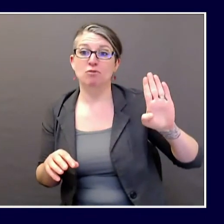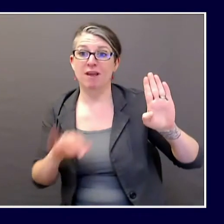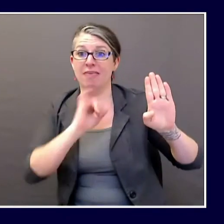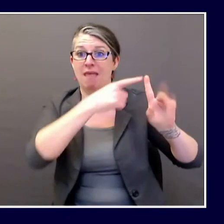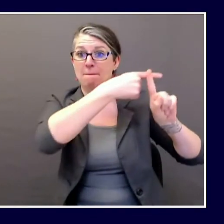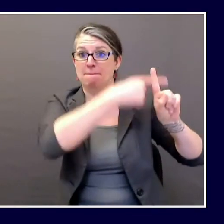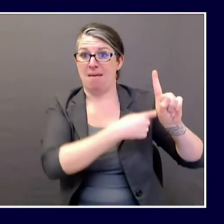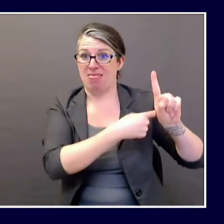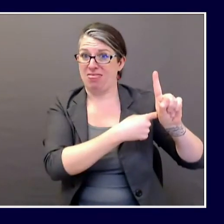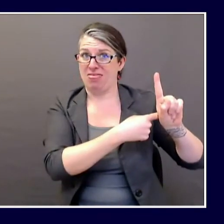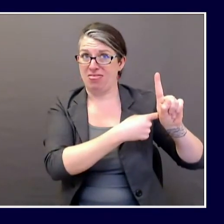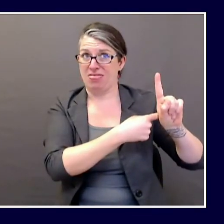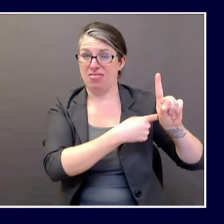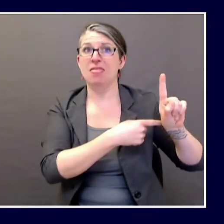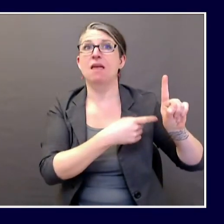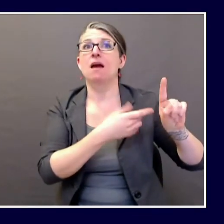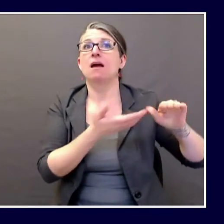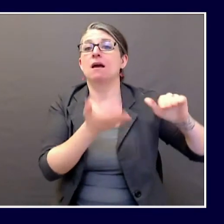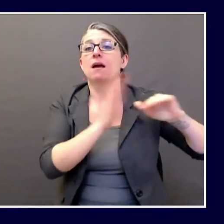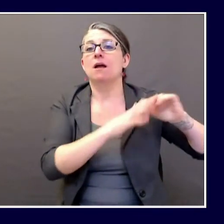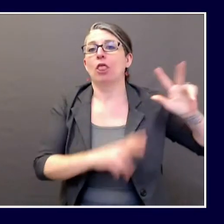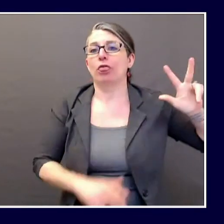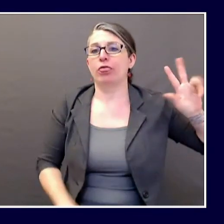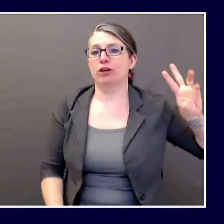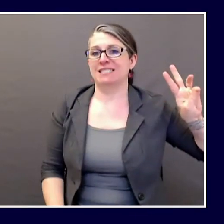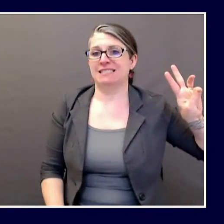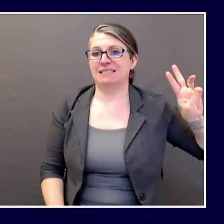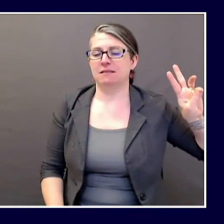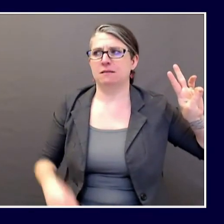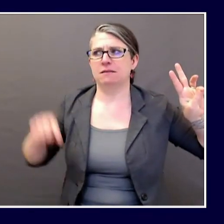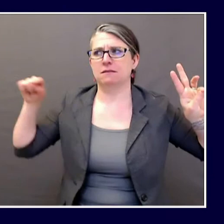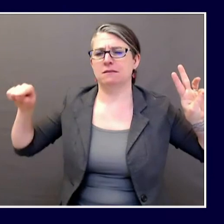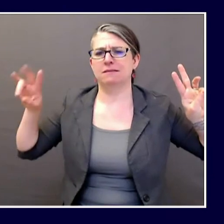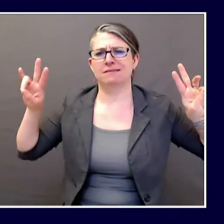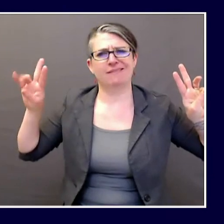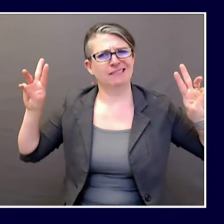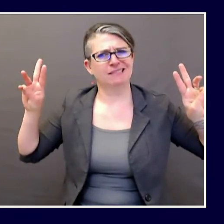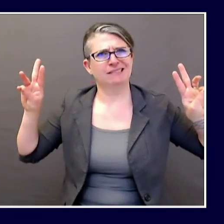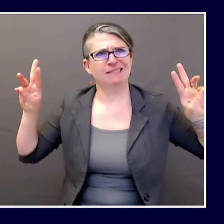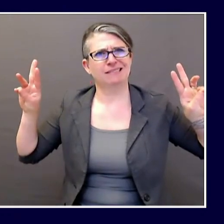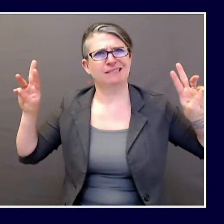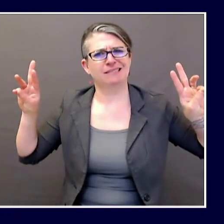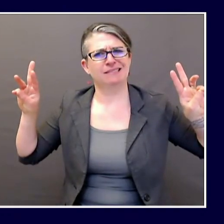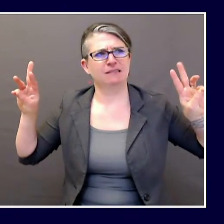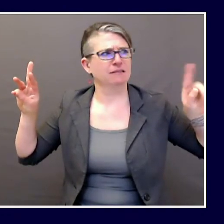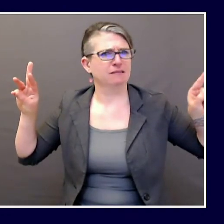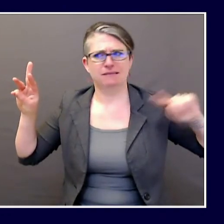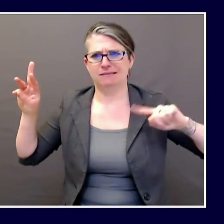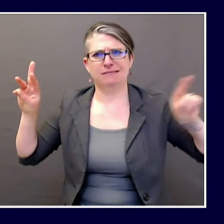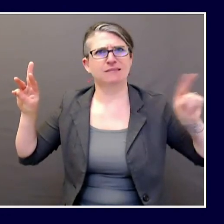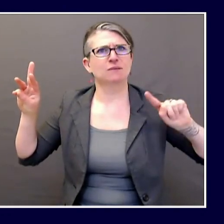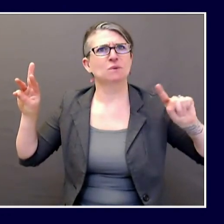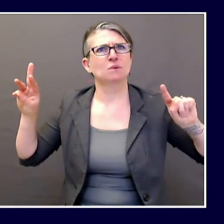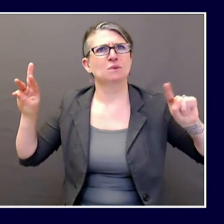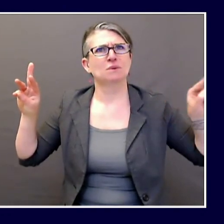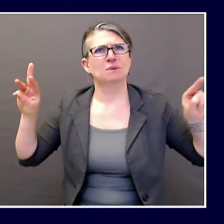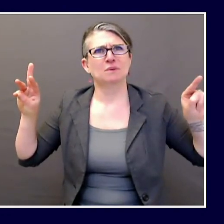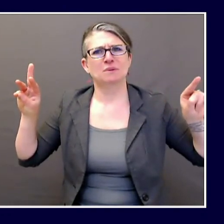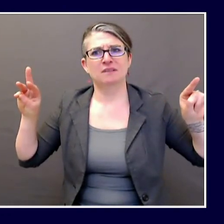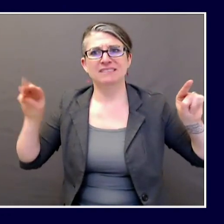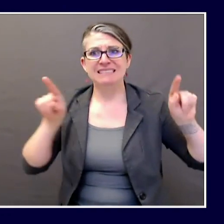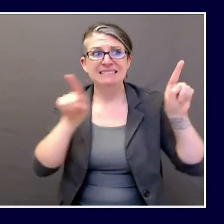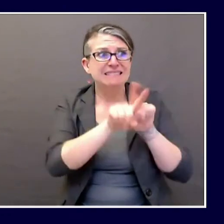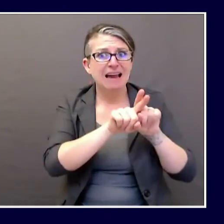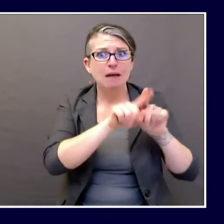only 36 cases in Piscataquis County. But from March 1st through March 16th, we've